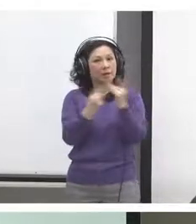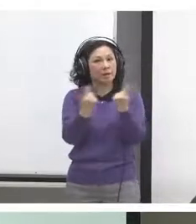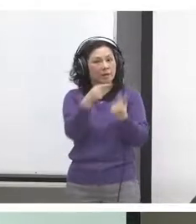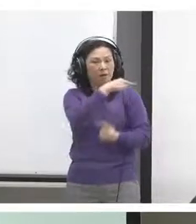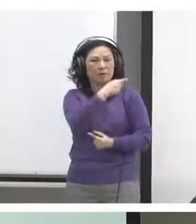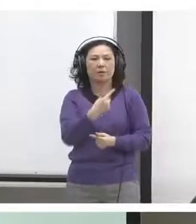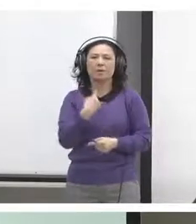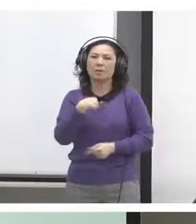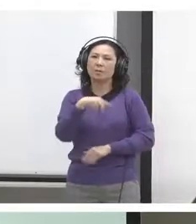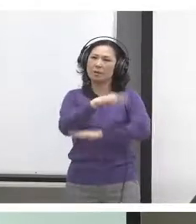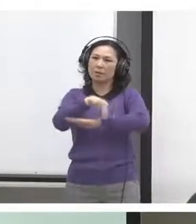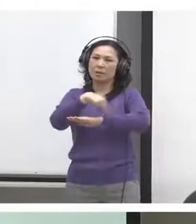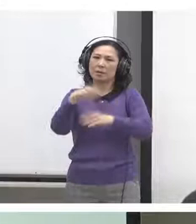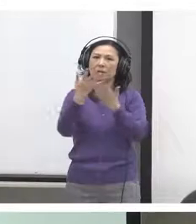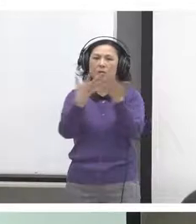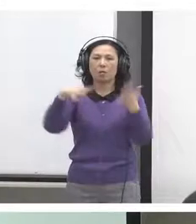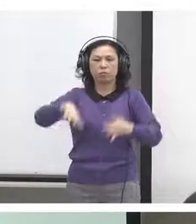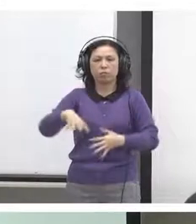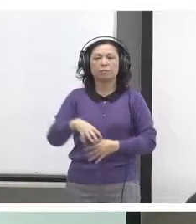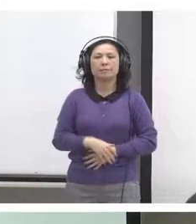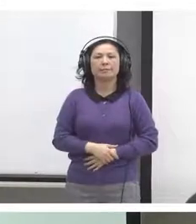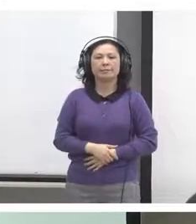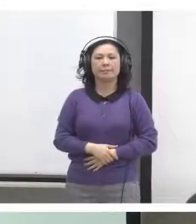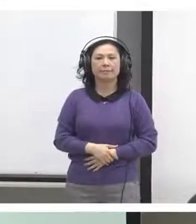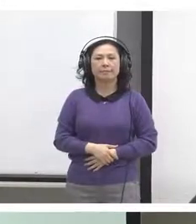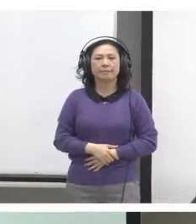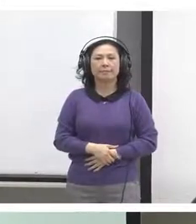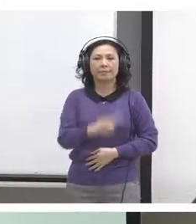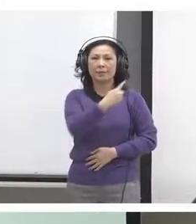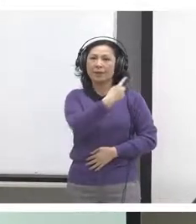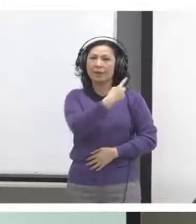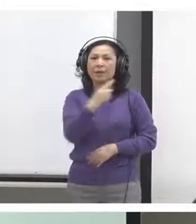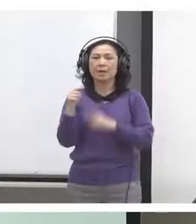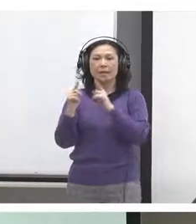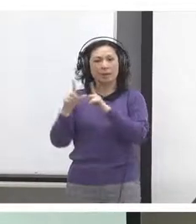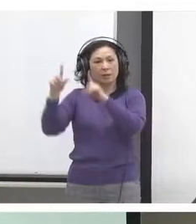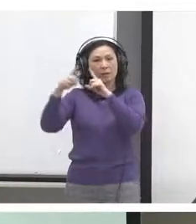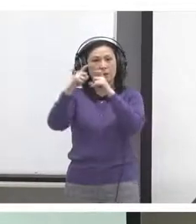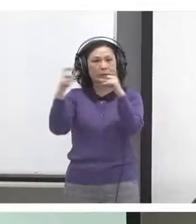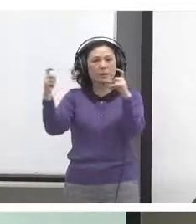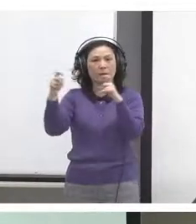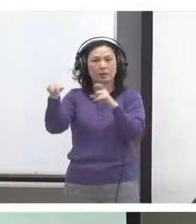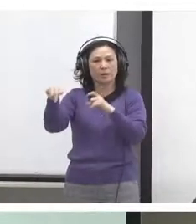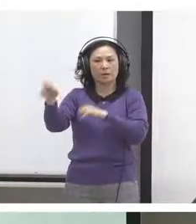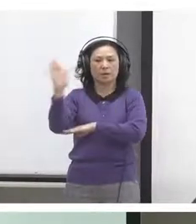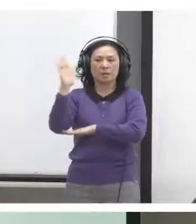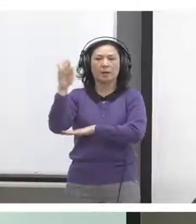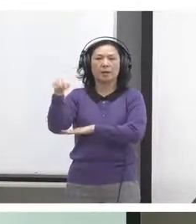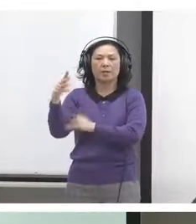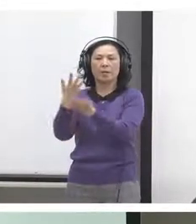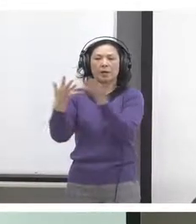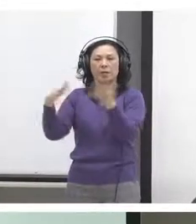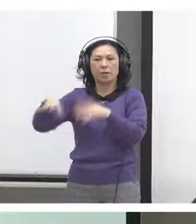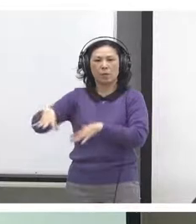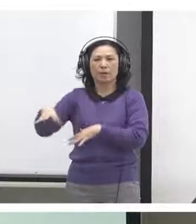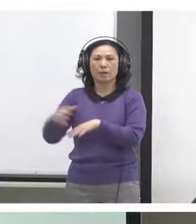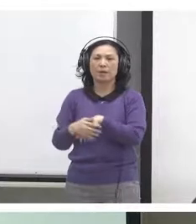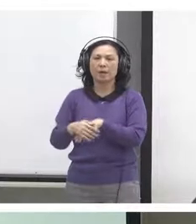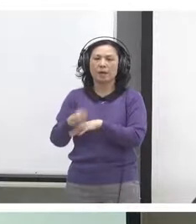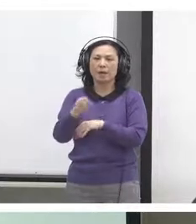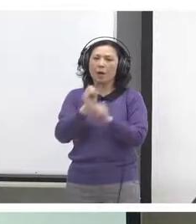Government for sharing the information of the COVID-19 situation. We used open data from the